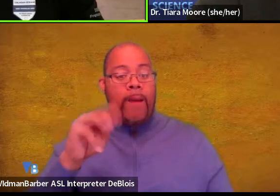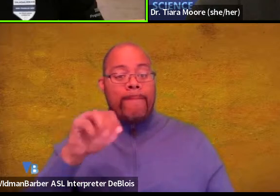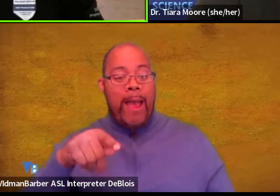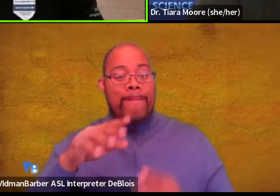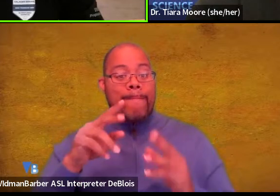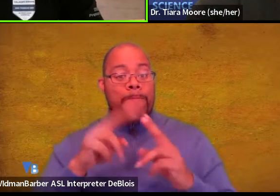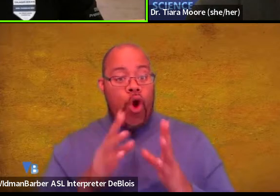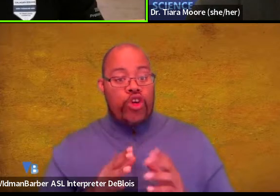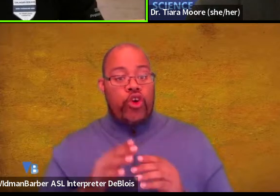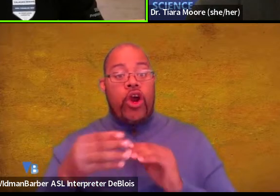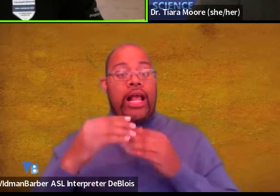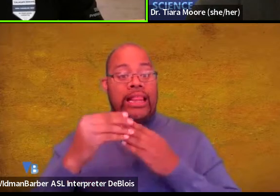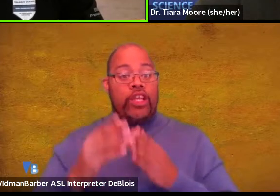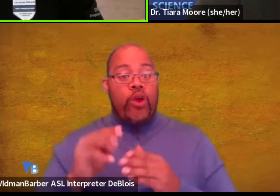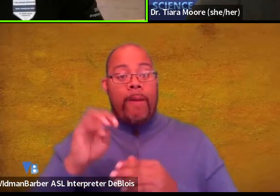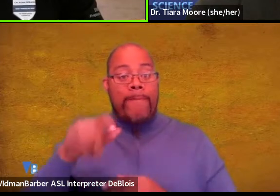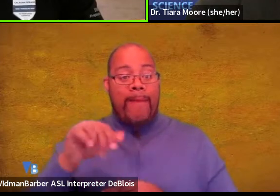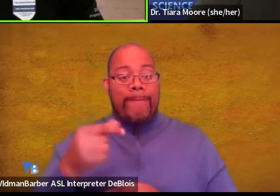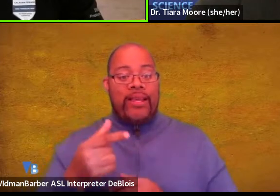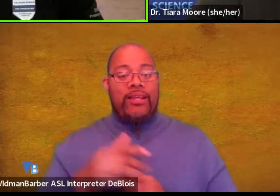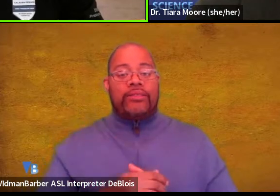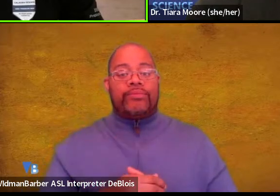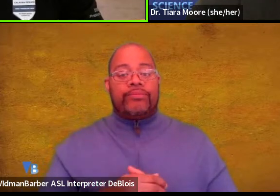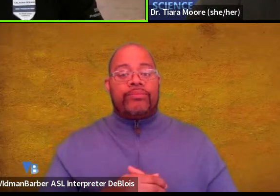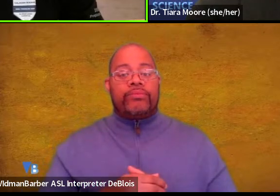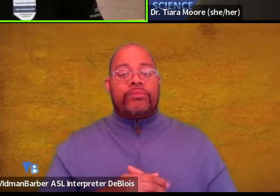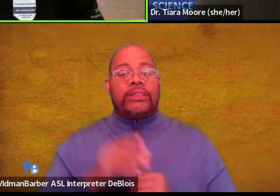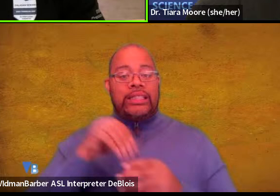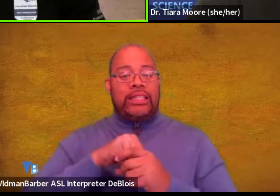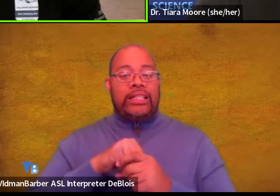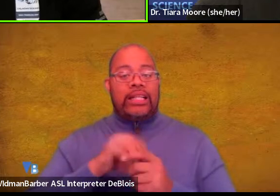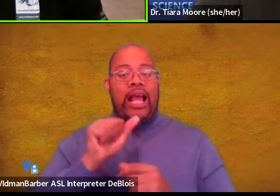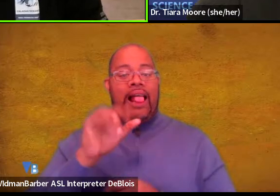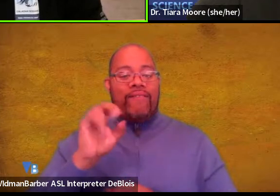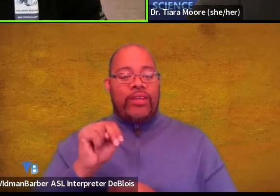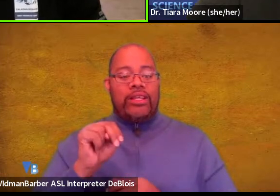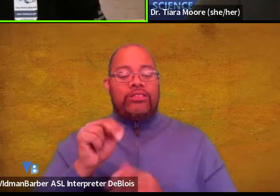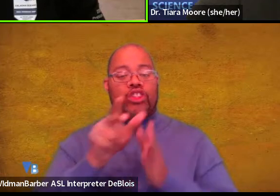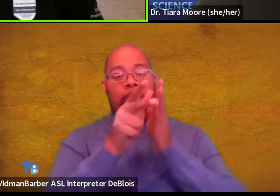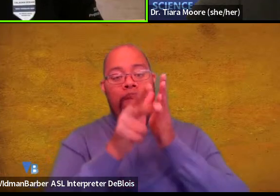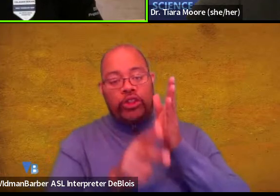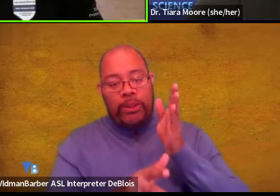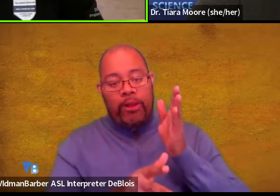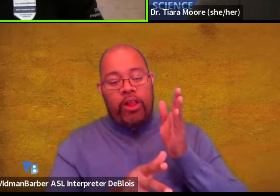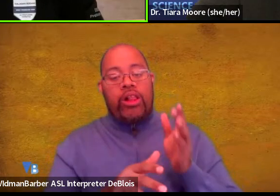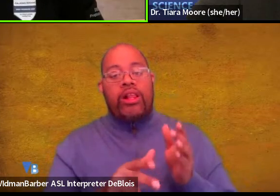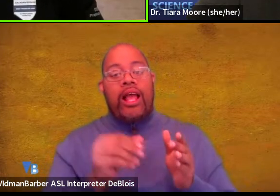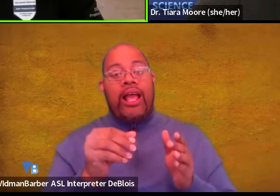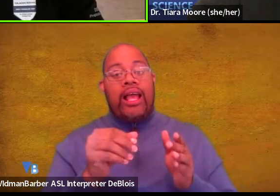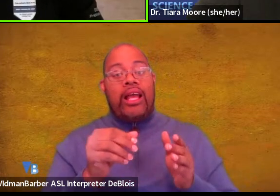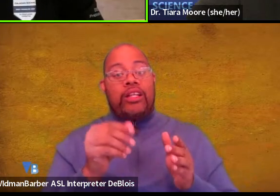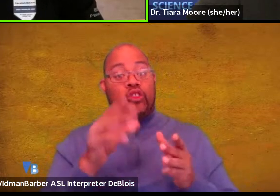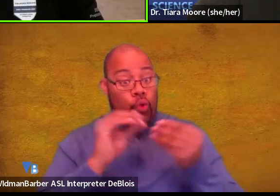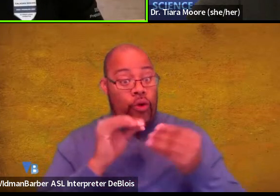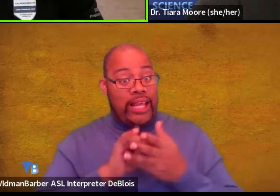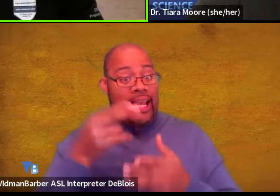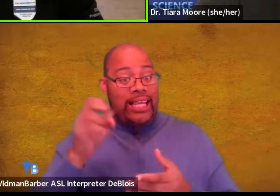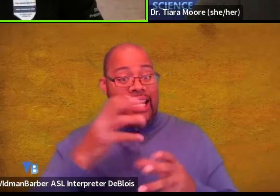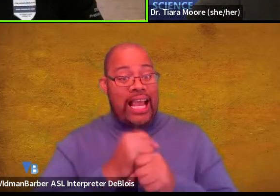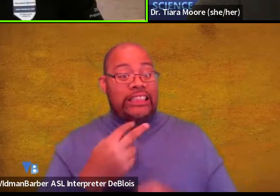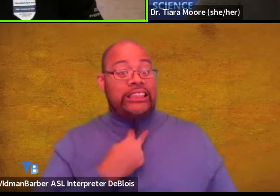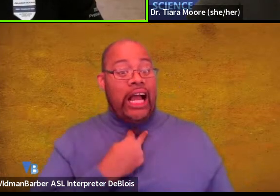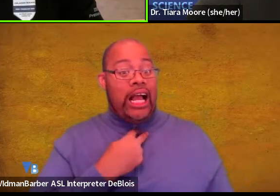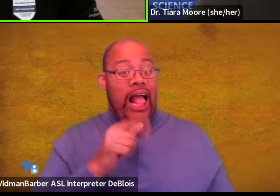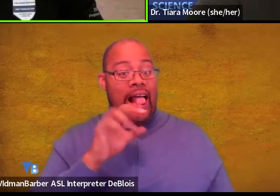partner, her mapping leader, was in the Alvin submersible. In fact, the legend is that he got stuck